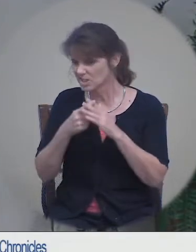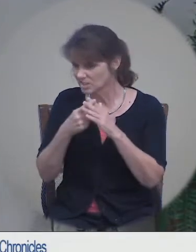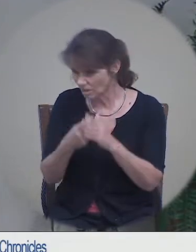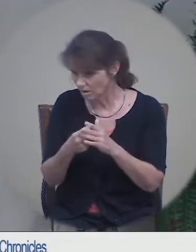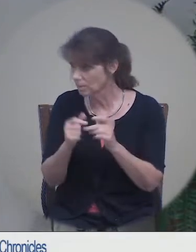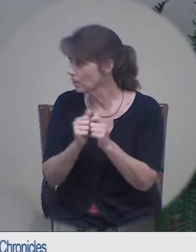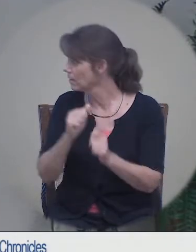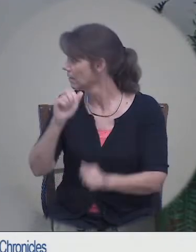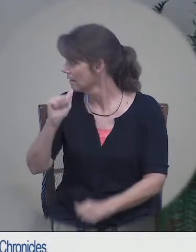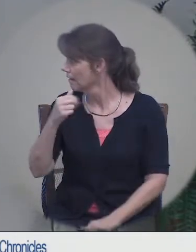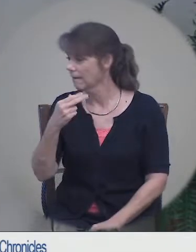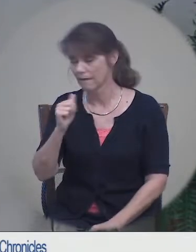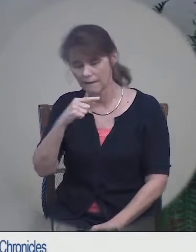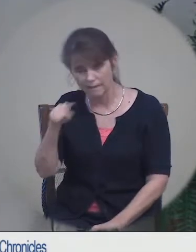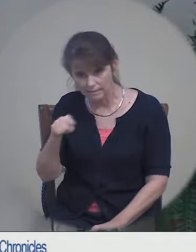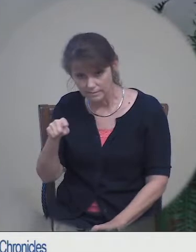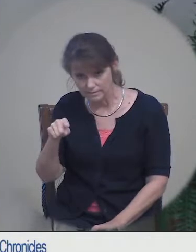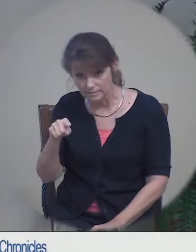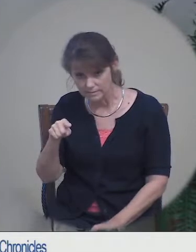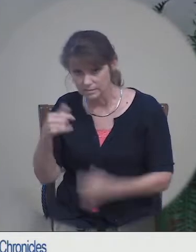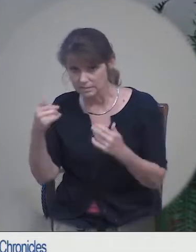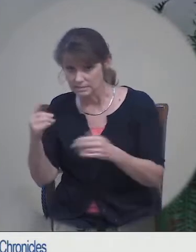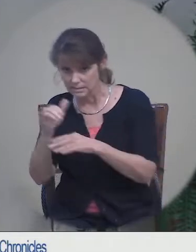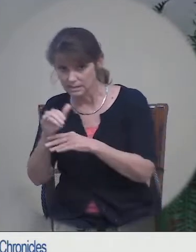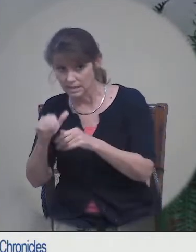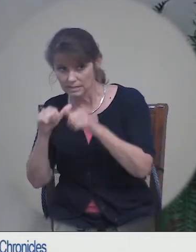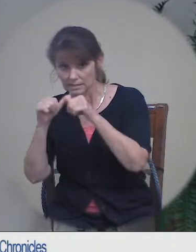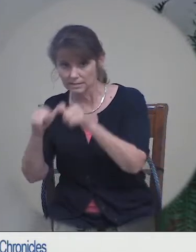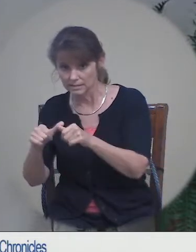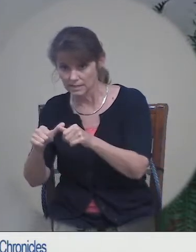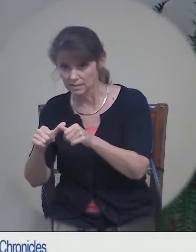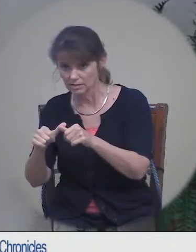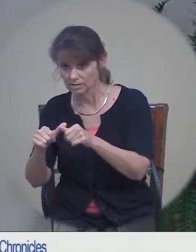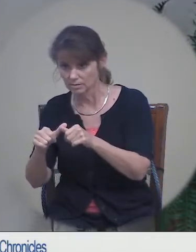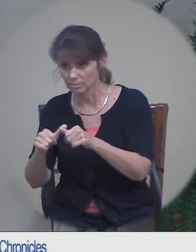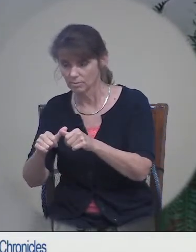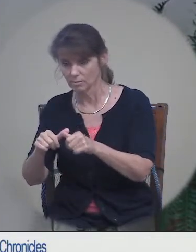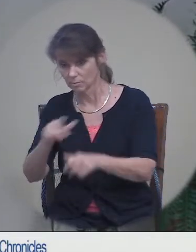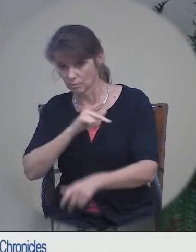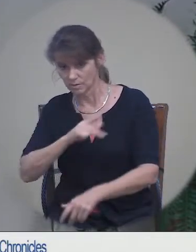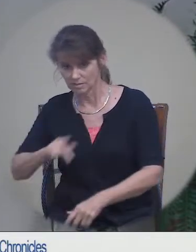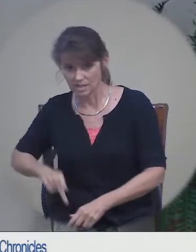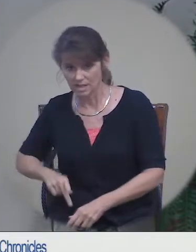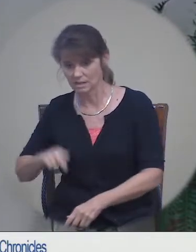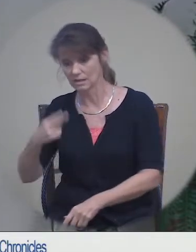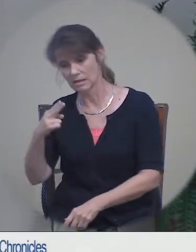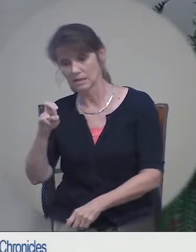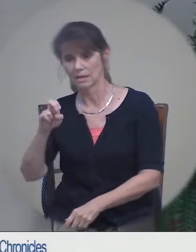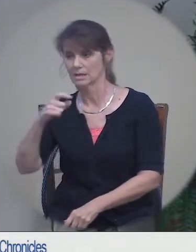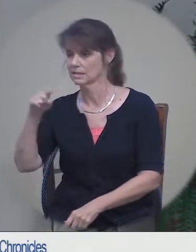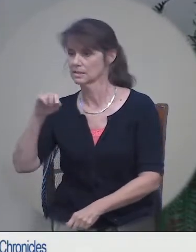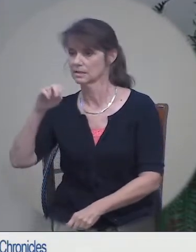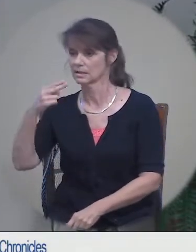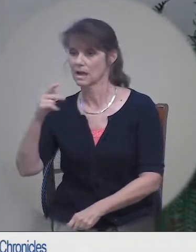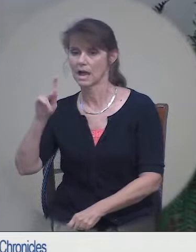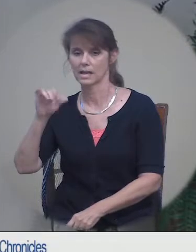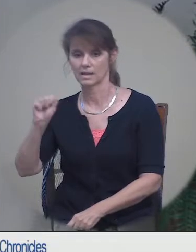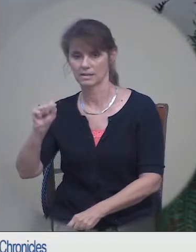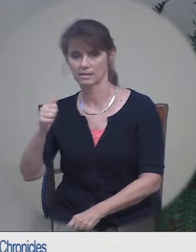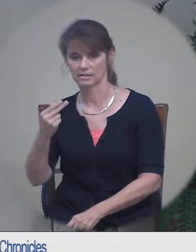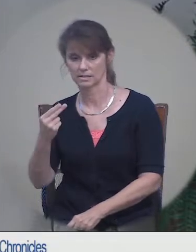at Ahaz. We're going to continue by looking at the reign of his son Hezekiah, and then his reign is followed up by his